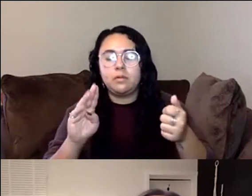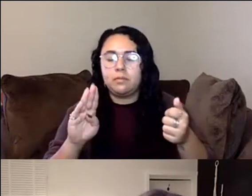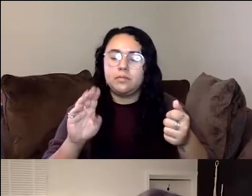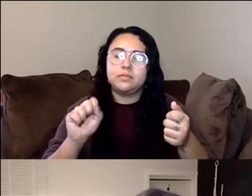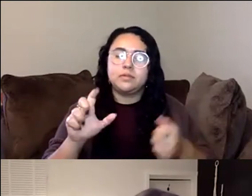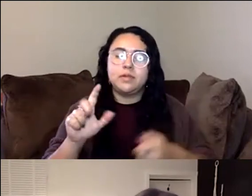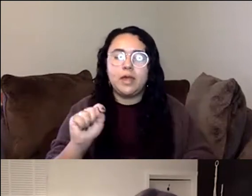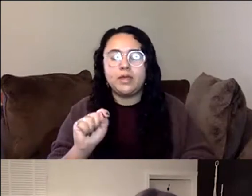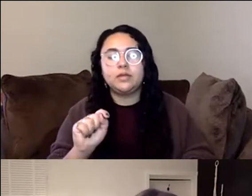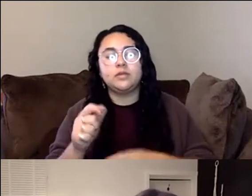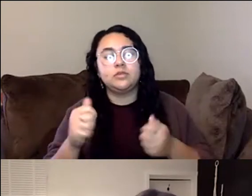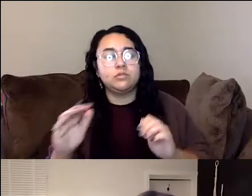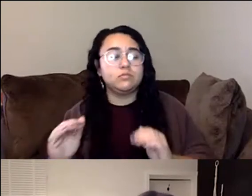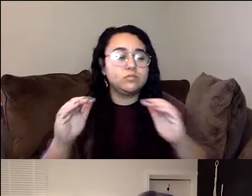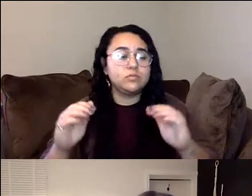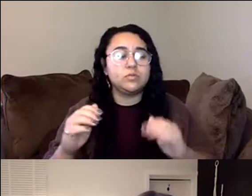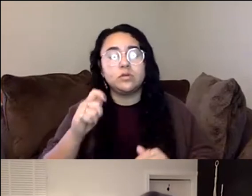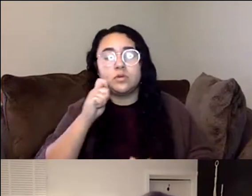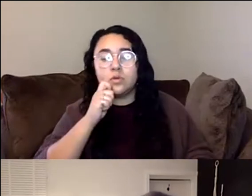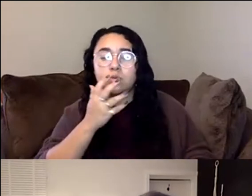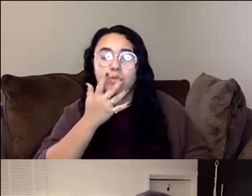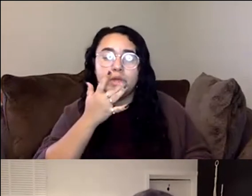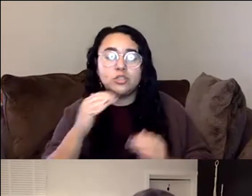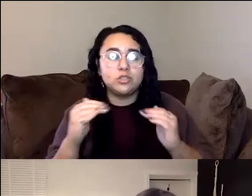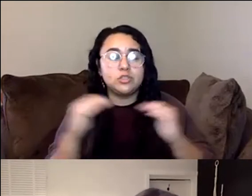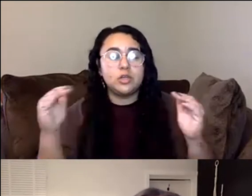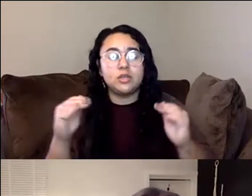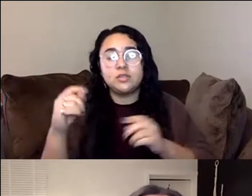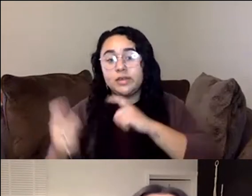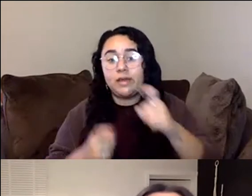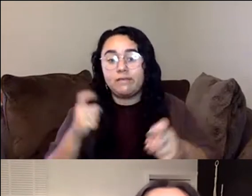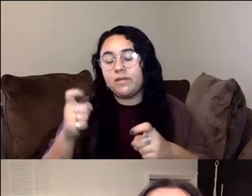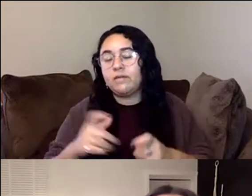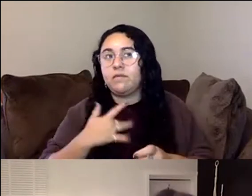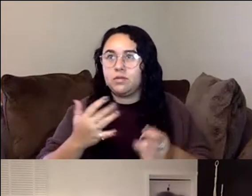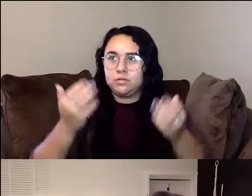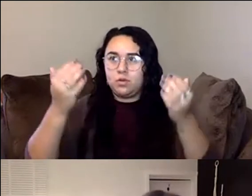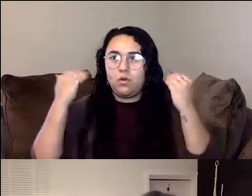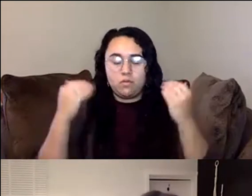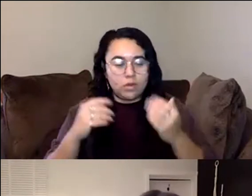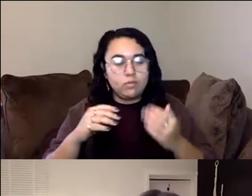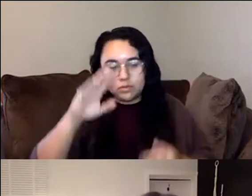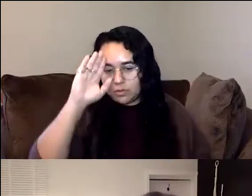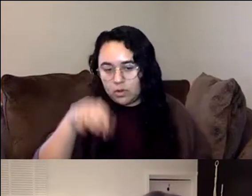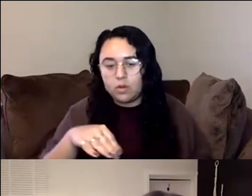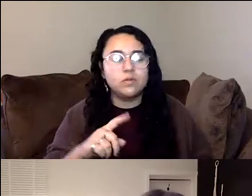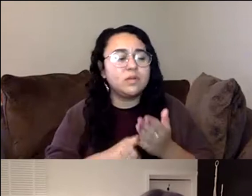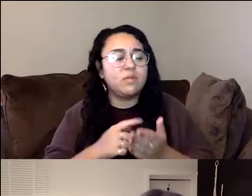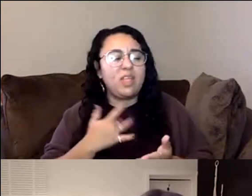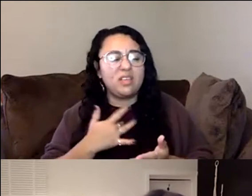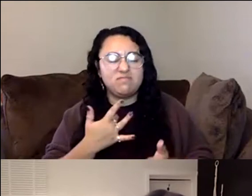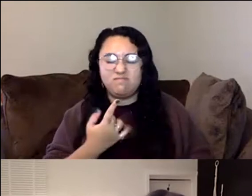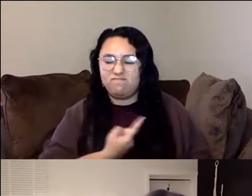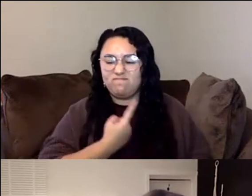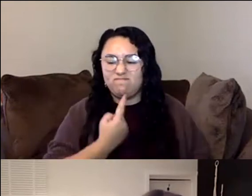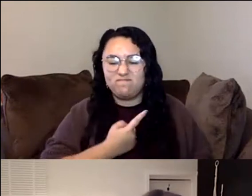the workplace, philanthropic giving, can feel overwhelming, as we all know, and at times very lonely.